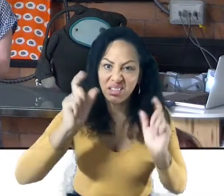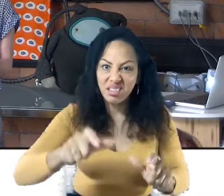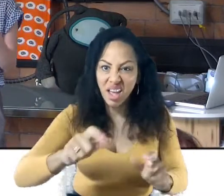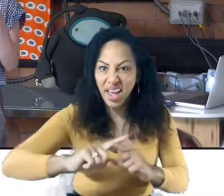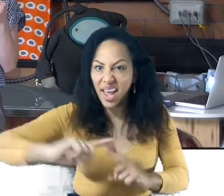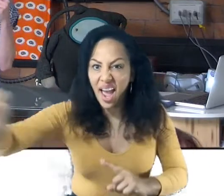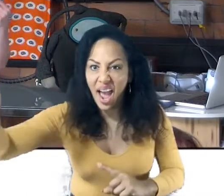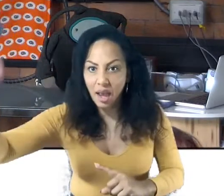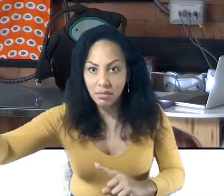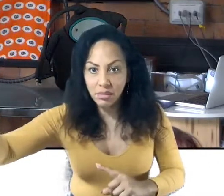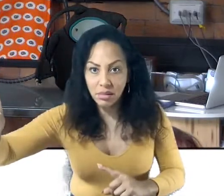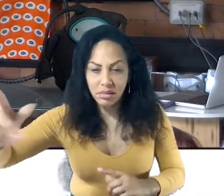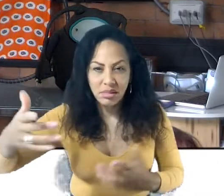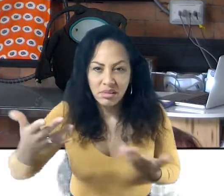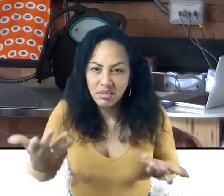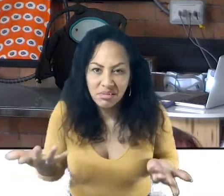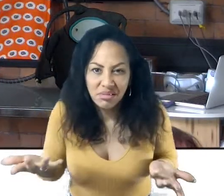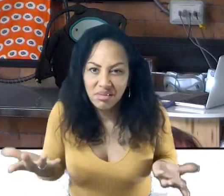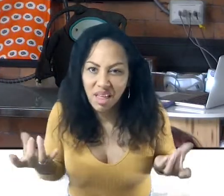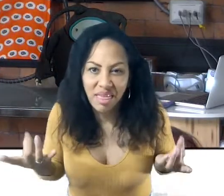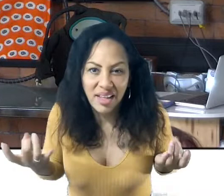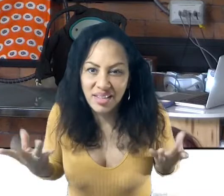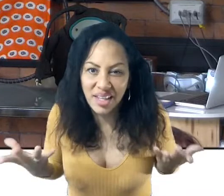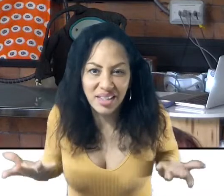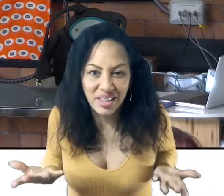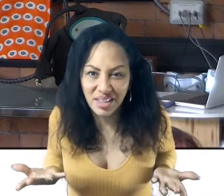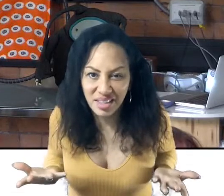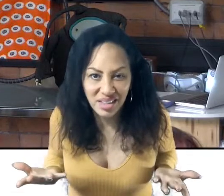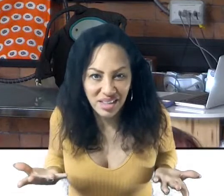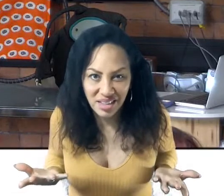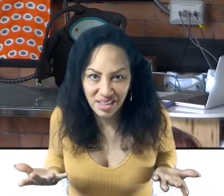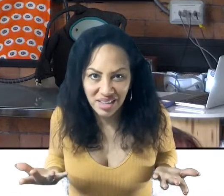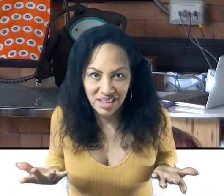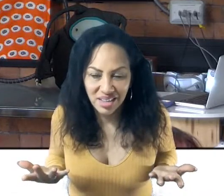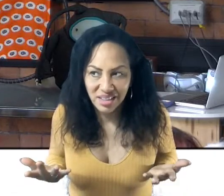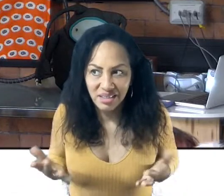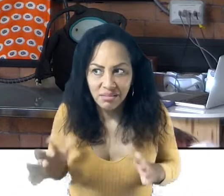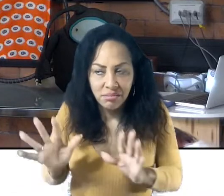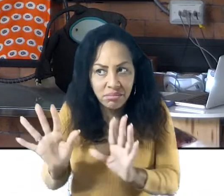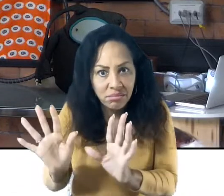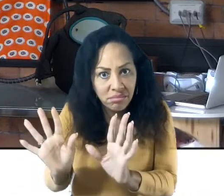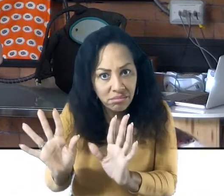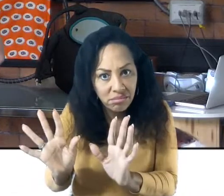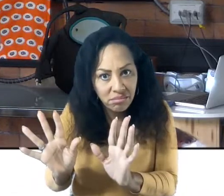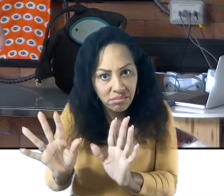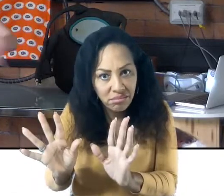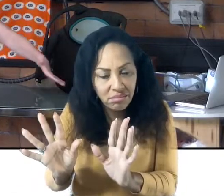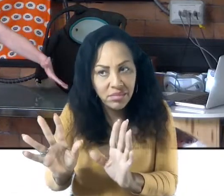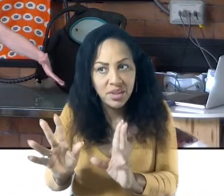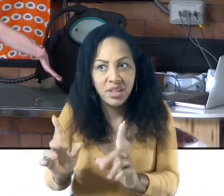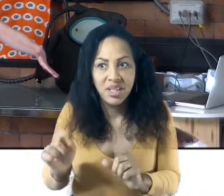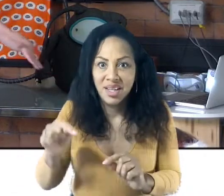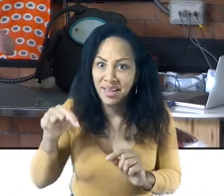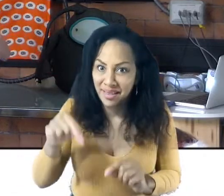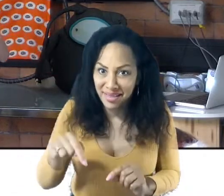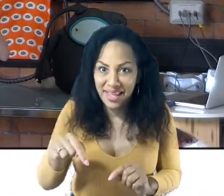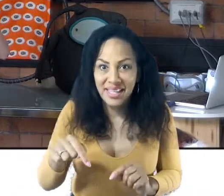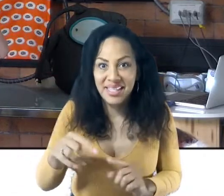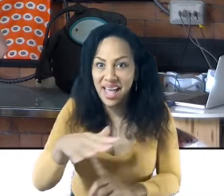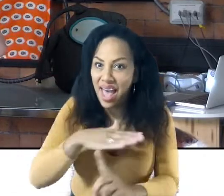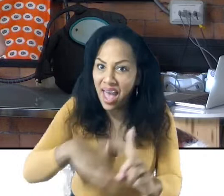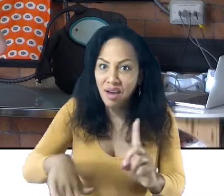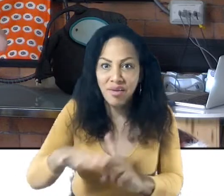investments. Nevertheless, right, this is a place that has been used historically for tourism forever,